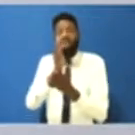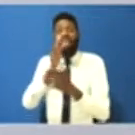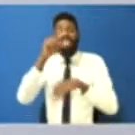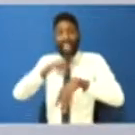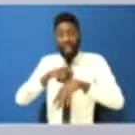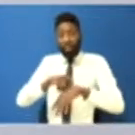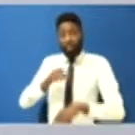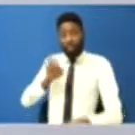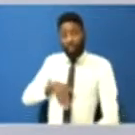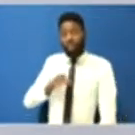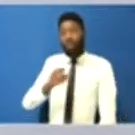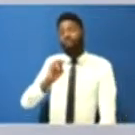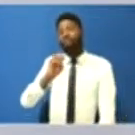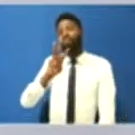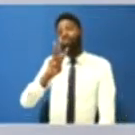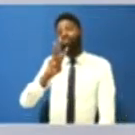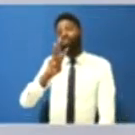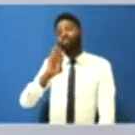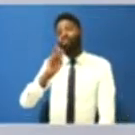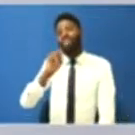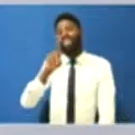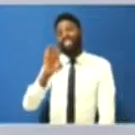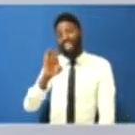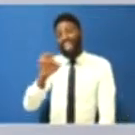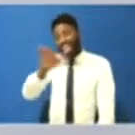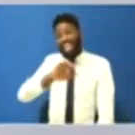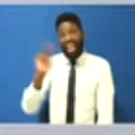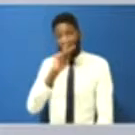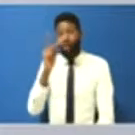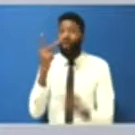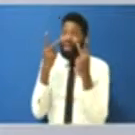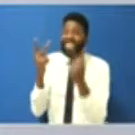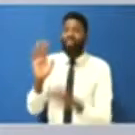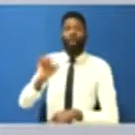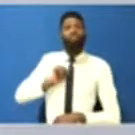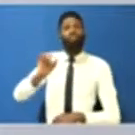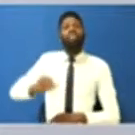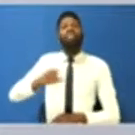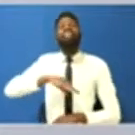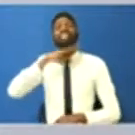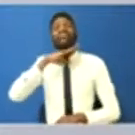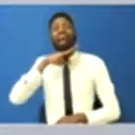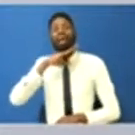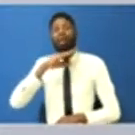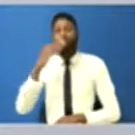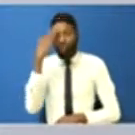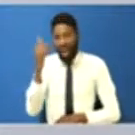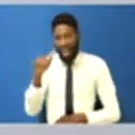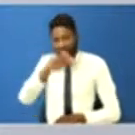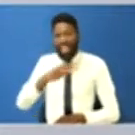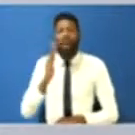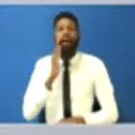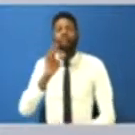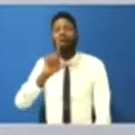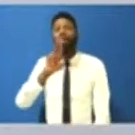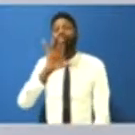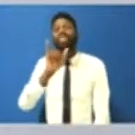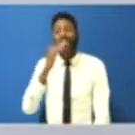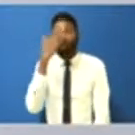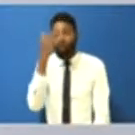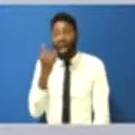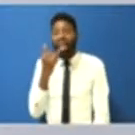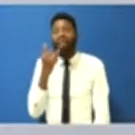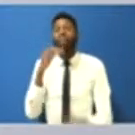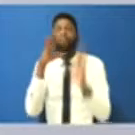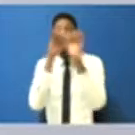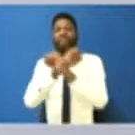one day in kaiole had to watch her daughter die at mama lucy because of an ambulance i've seen that